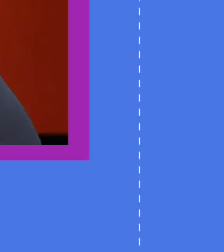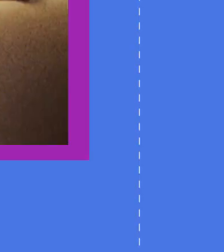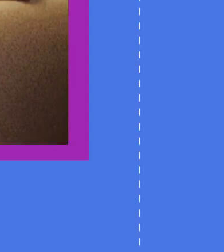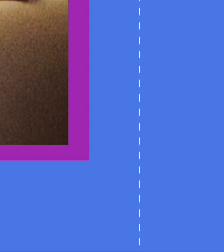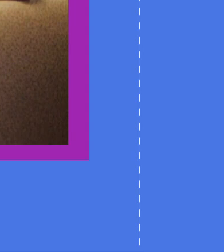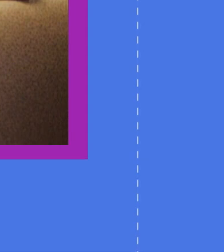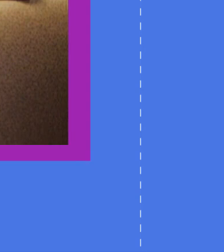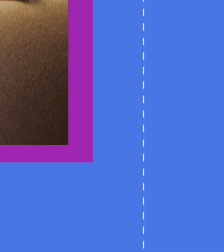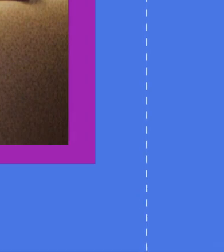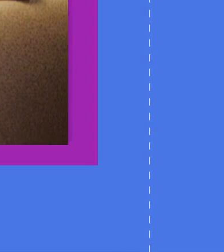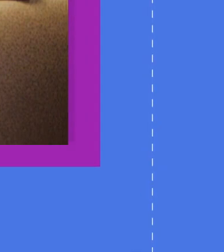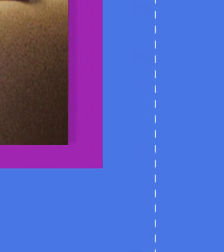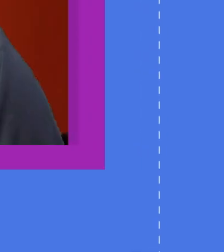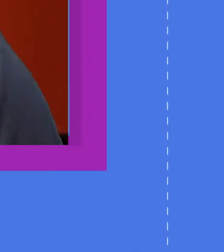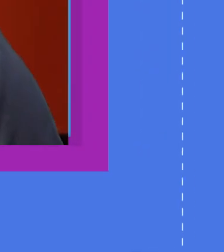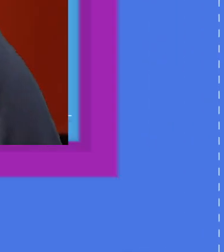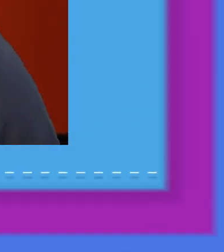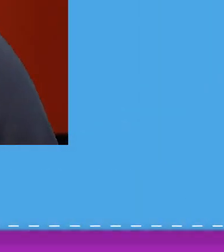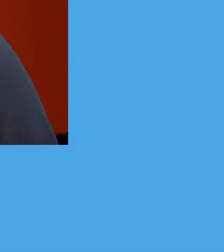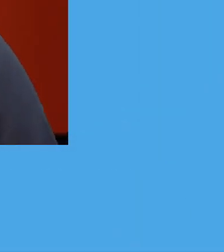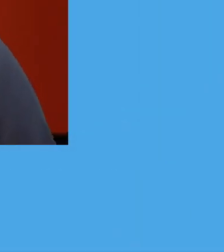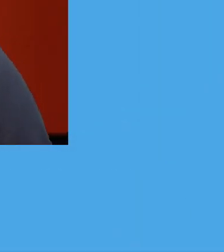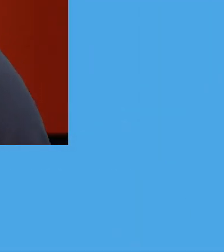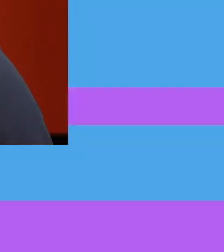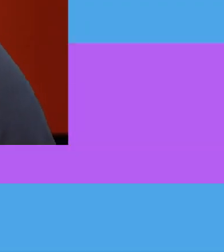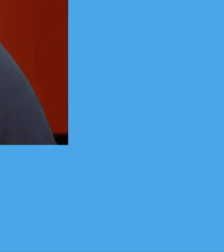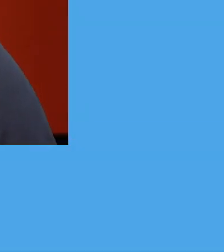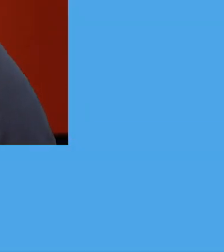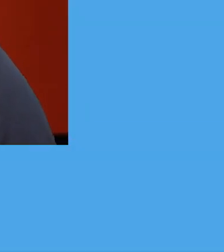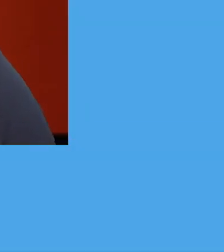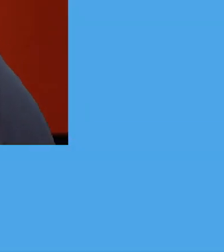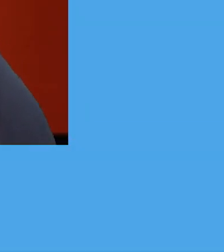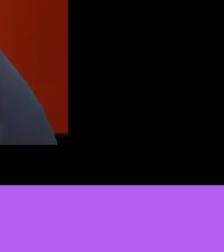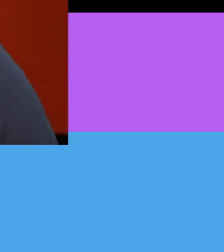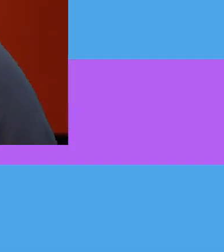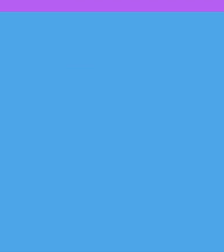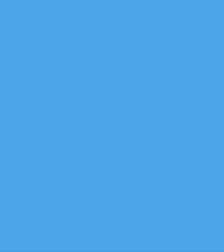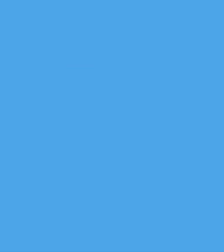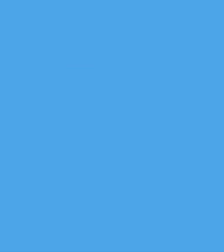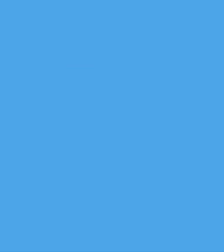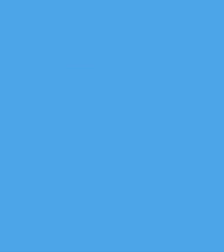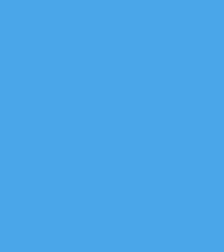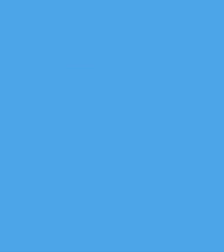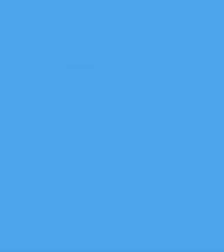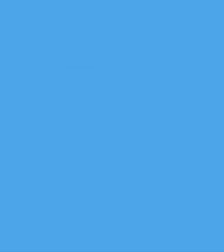right, yes? That's our responsibility as consumers. You don't know what you don't know, eh?